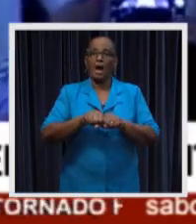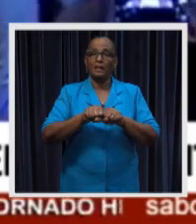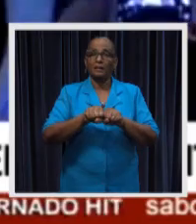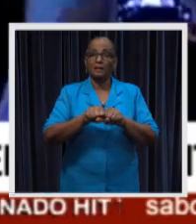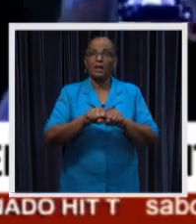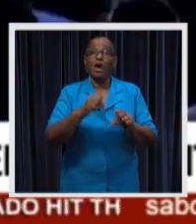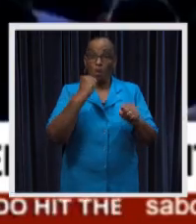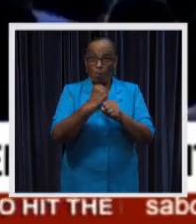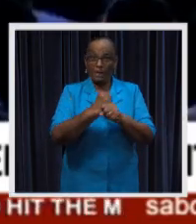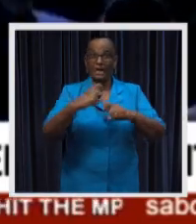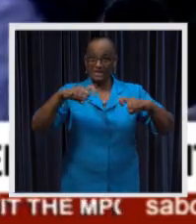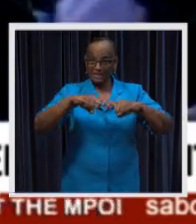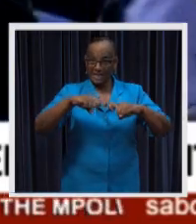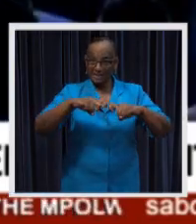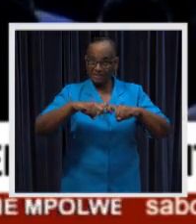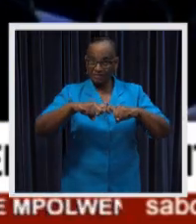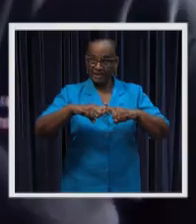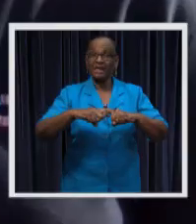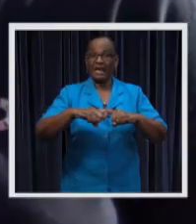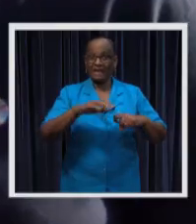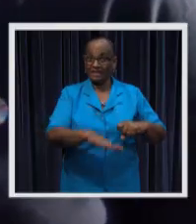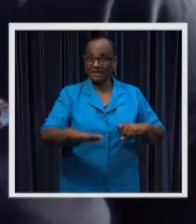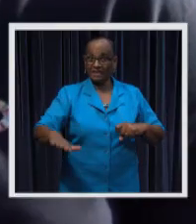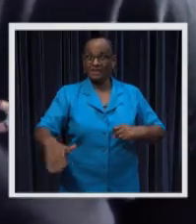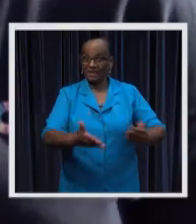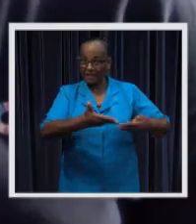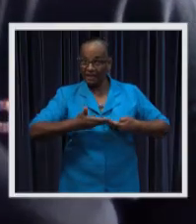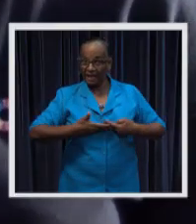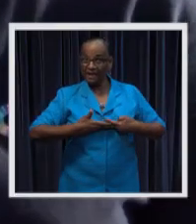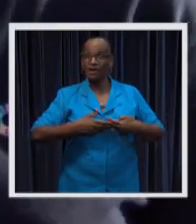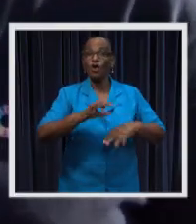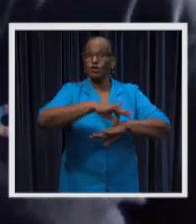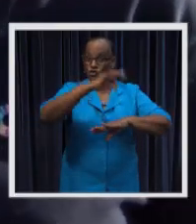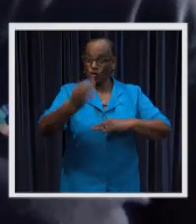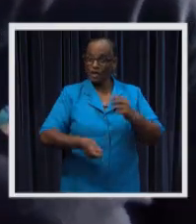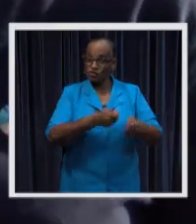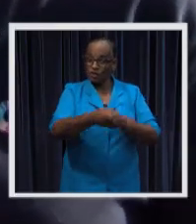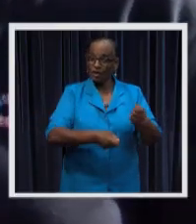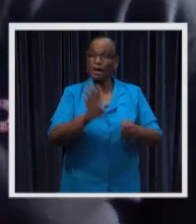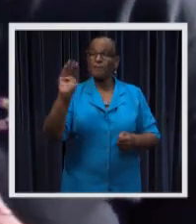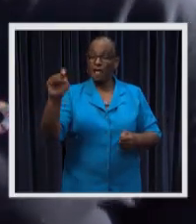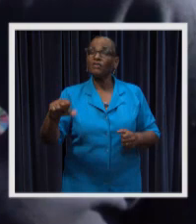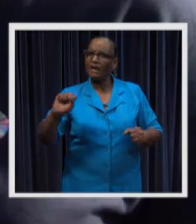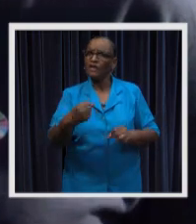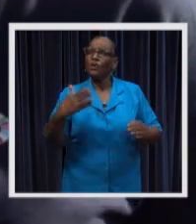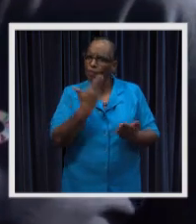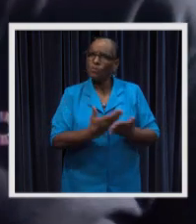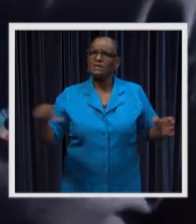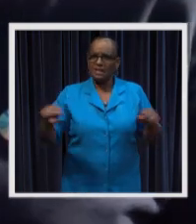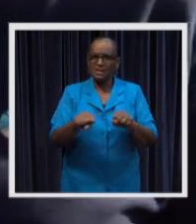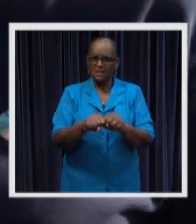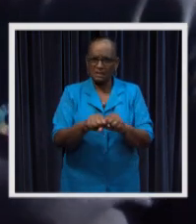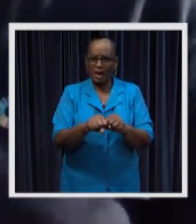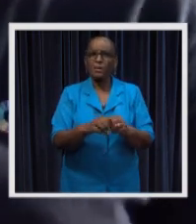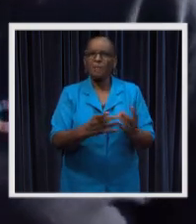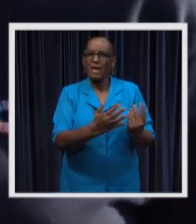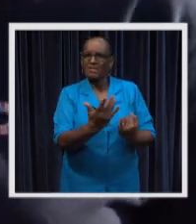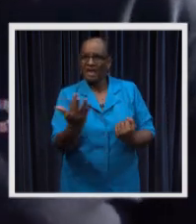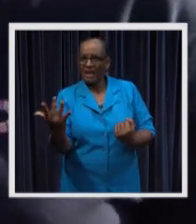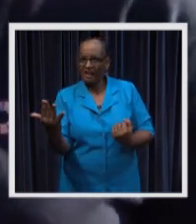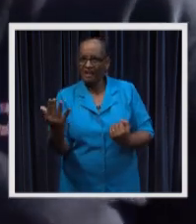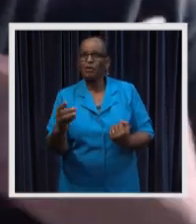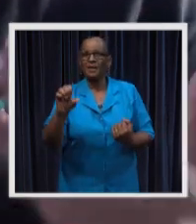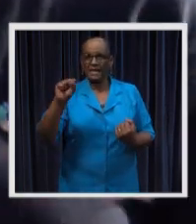by 2030 worldwide. According to Balfour, working on sexual and reproductive health care can go